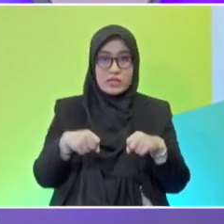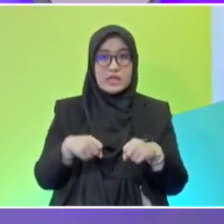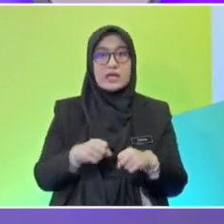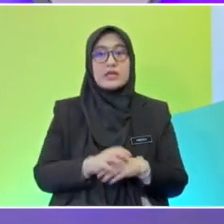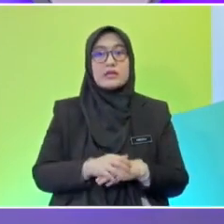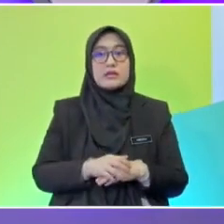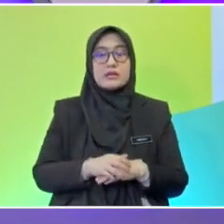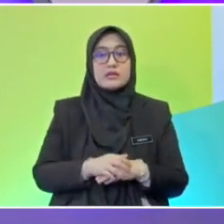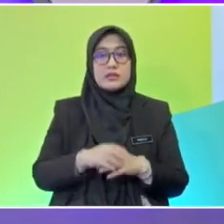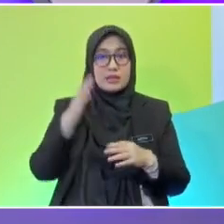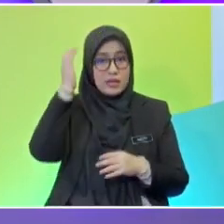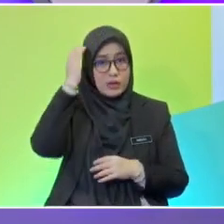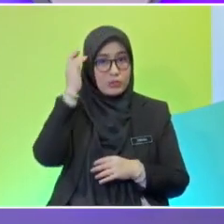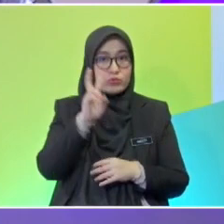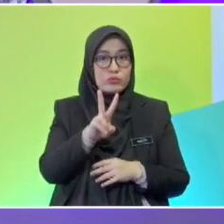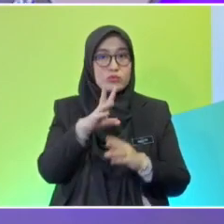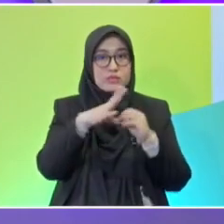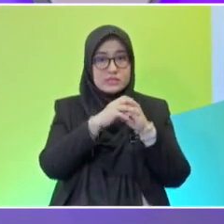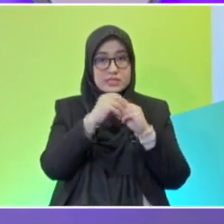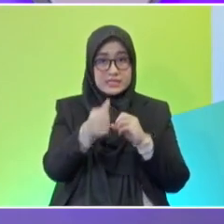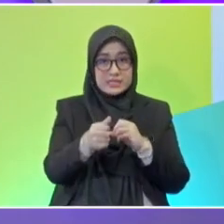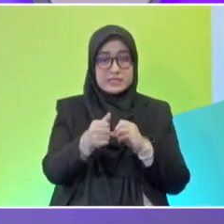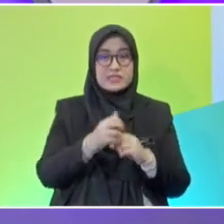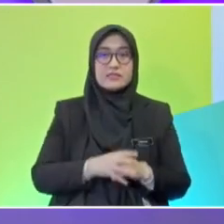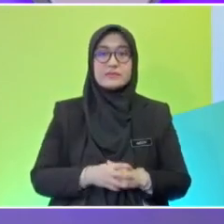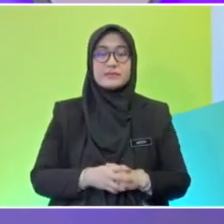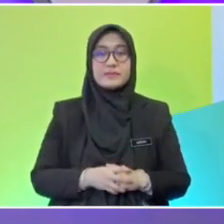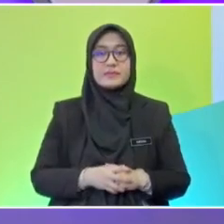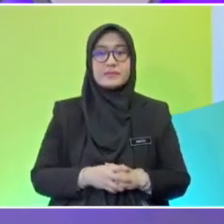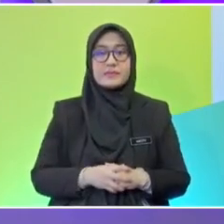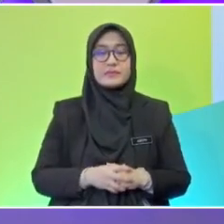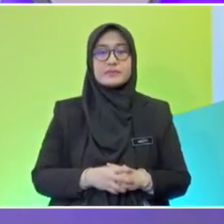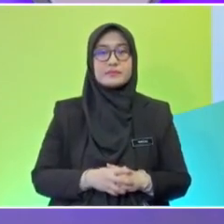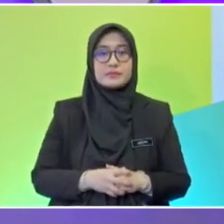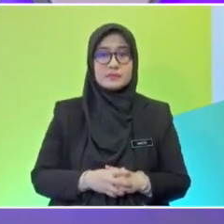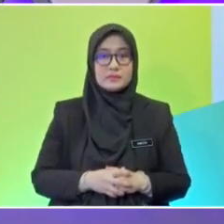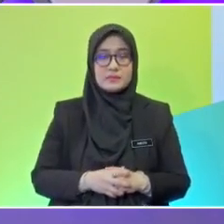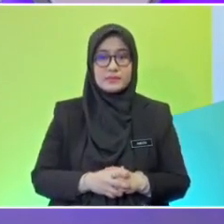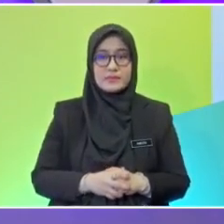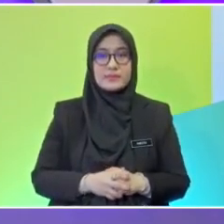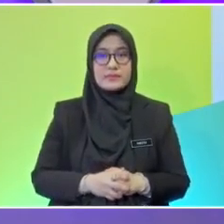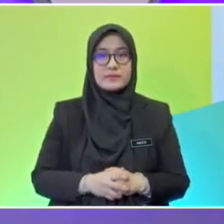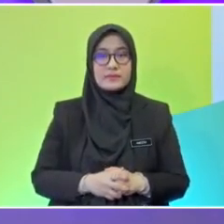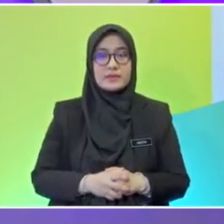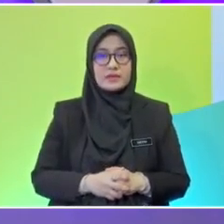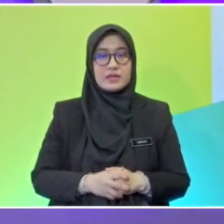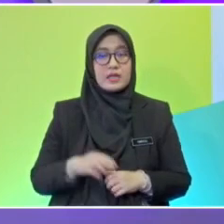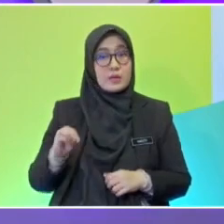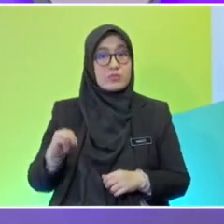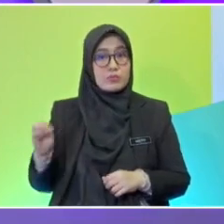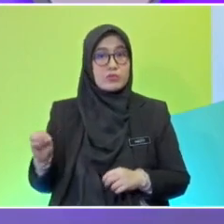understanding longer supported questions, as well as listening for specific information. If pupils are able